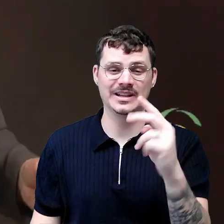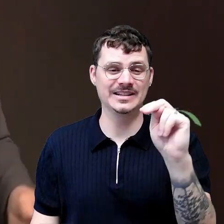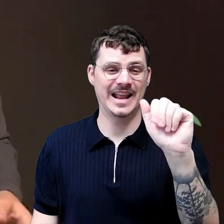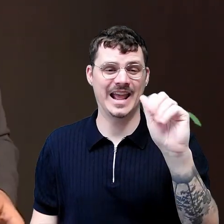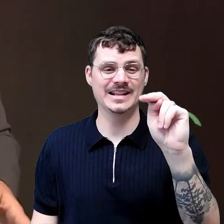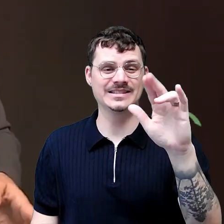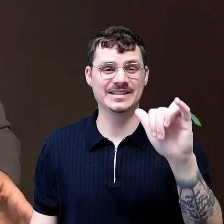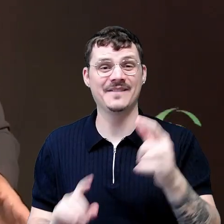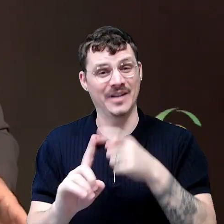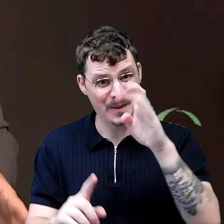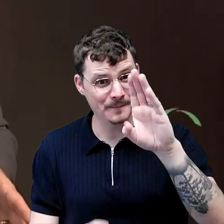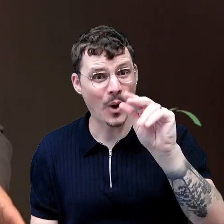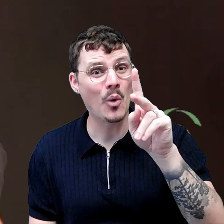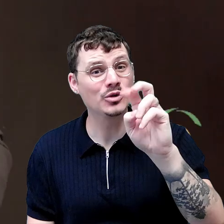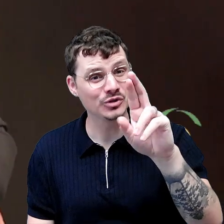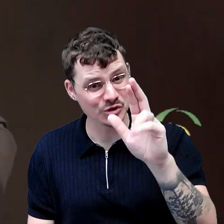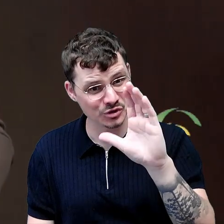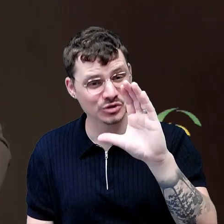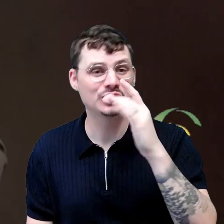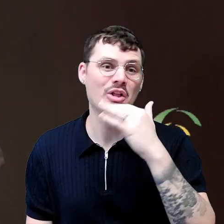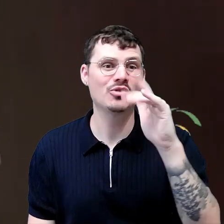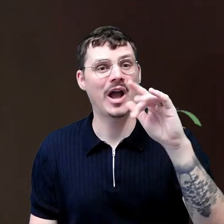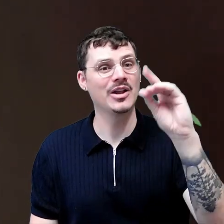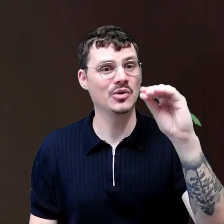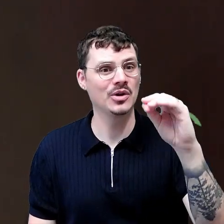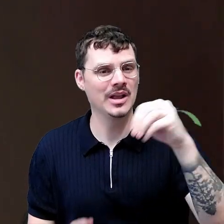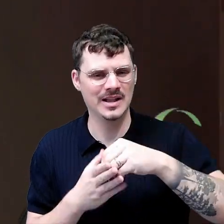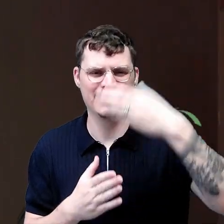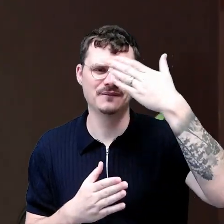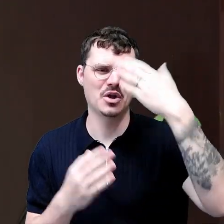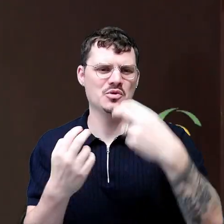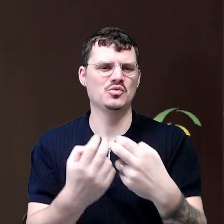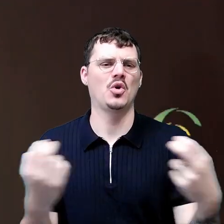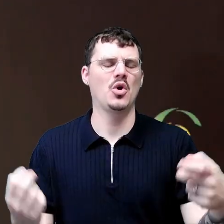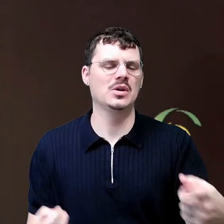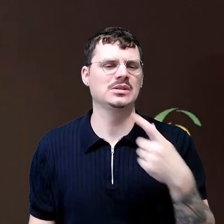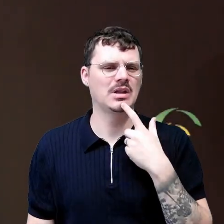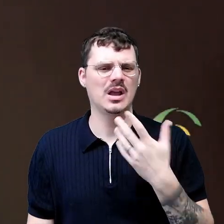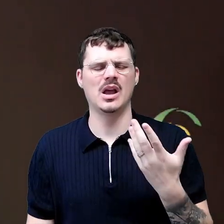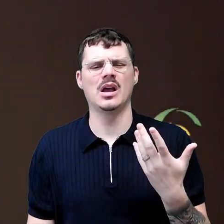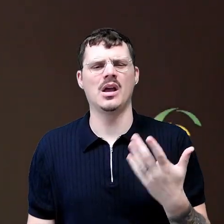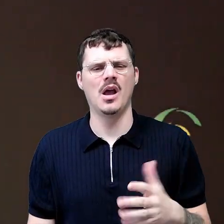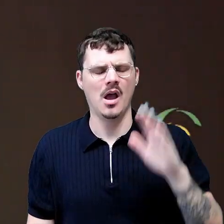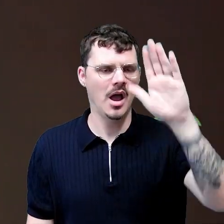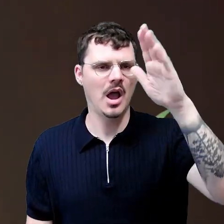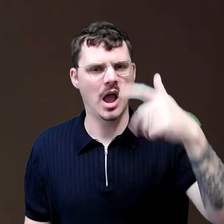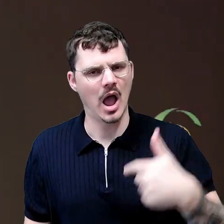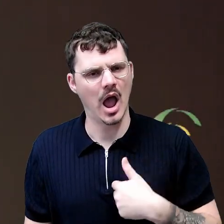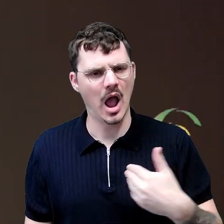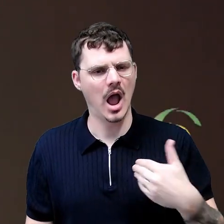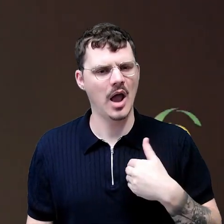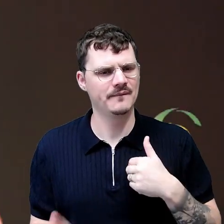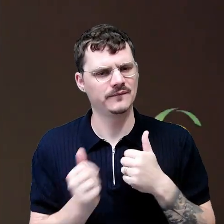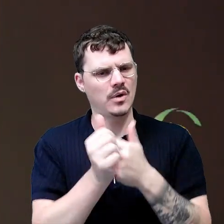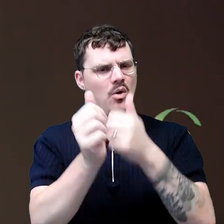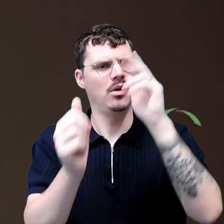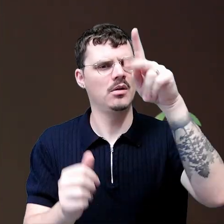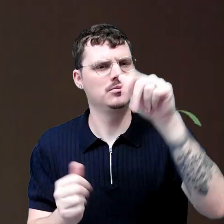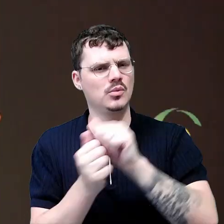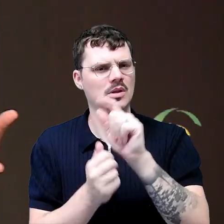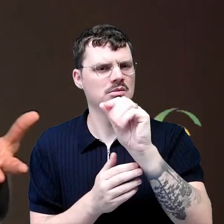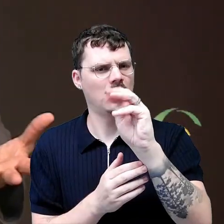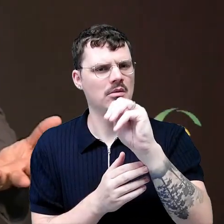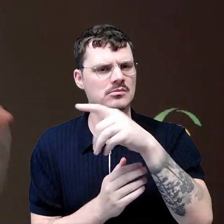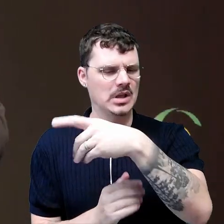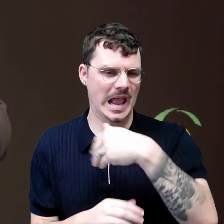from Boulder, Colorado was in the front row saying, I have follow-up on Tom. She had